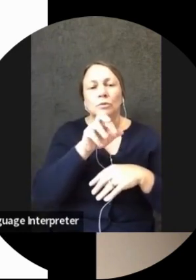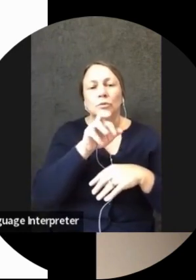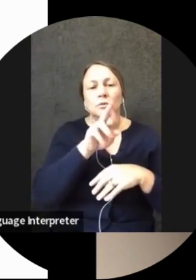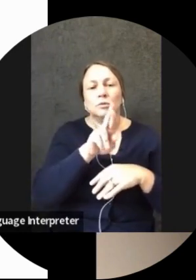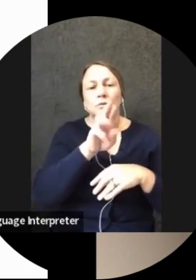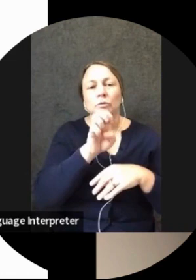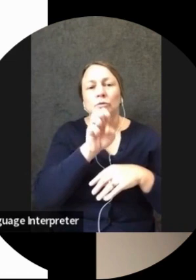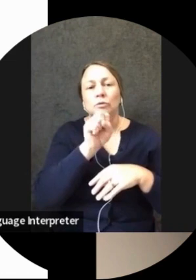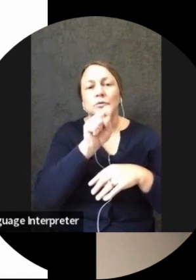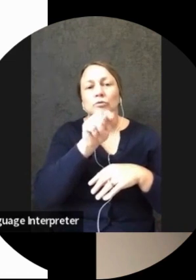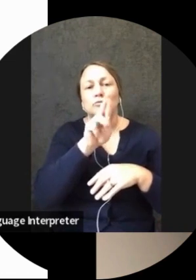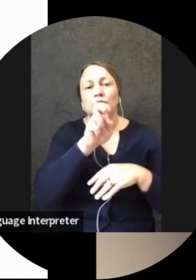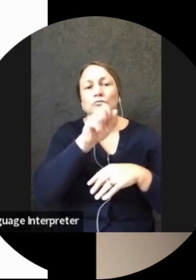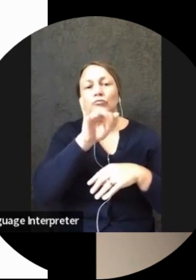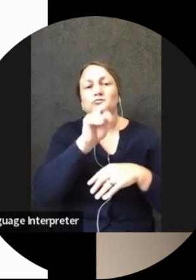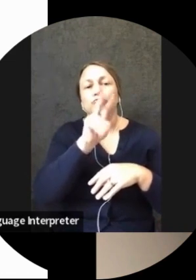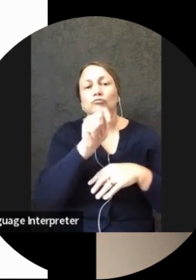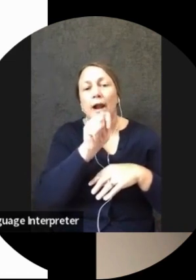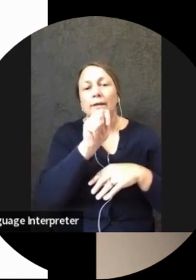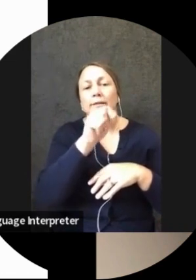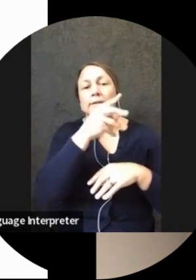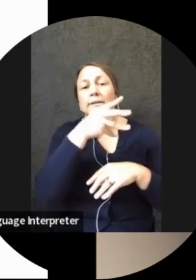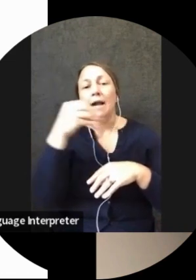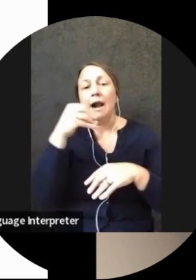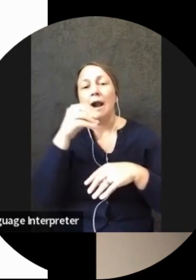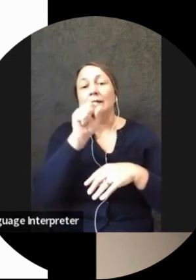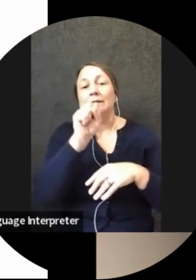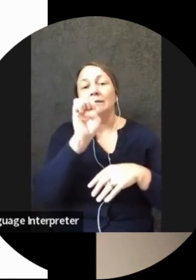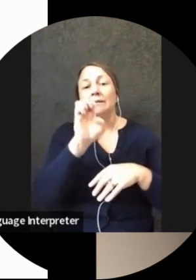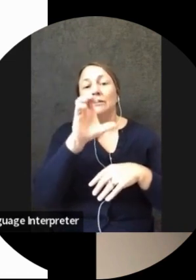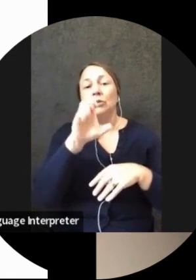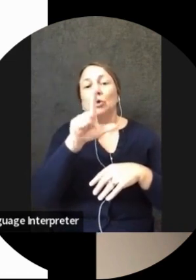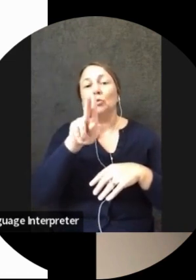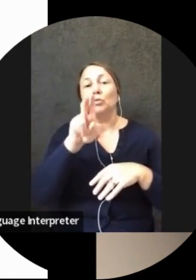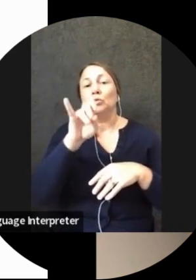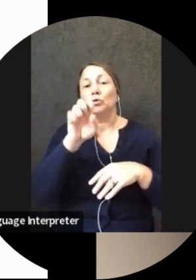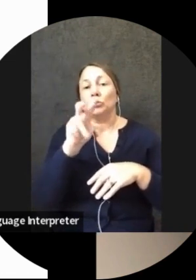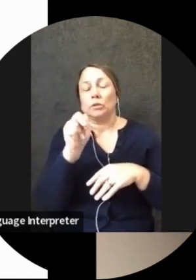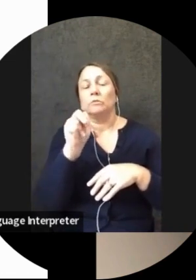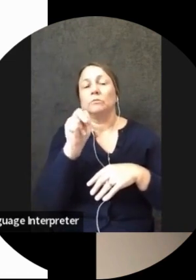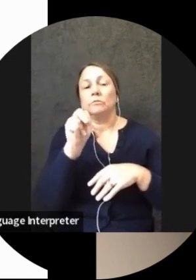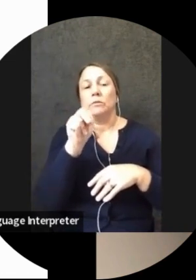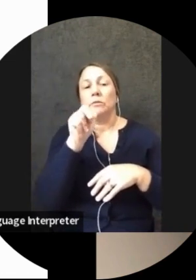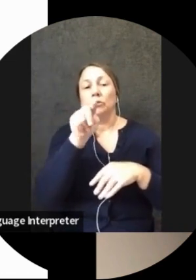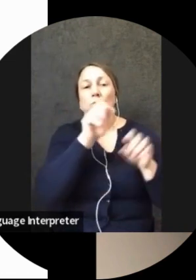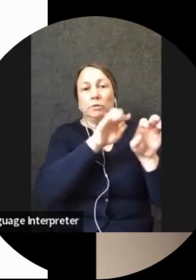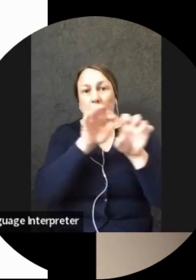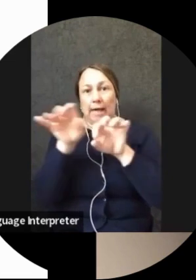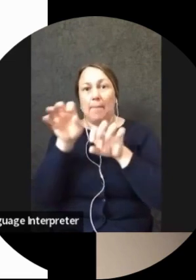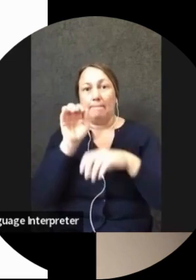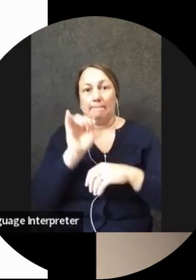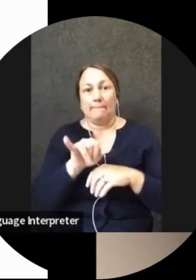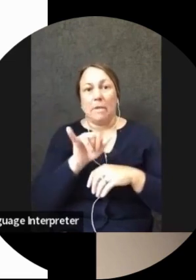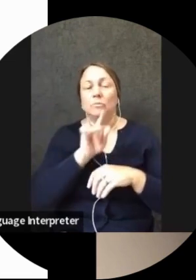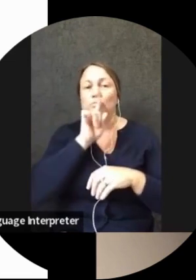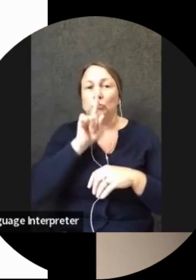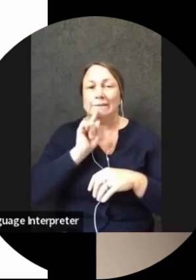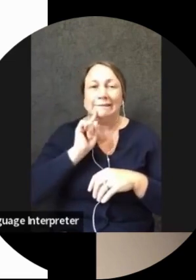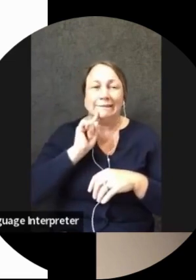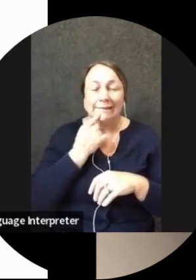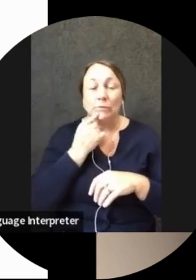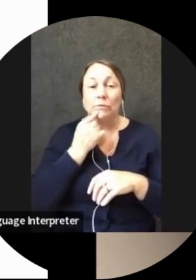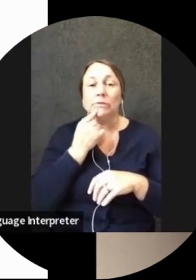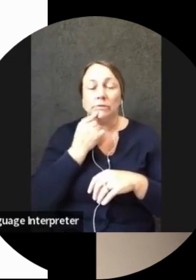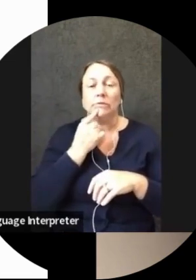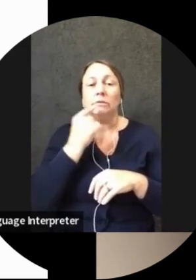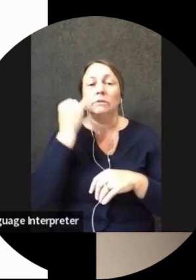and you will find the link to it. And it's very detailed because it's very serious what